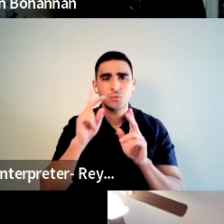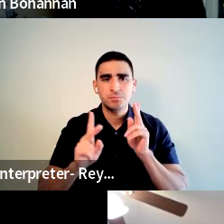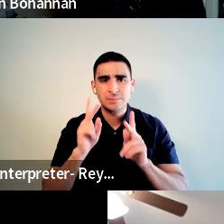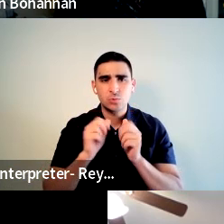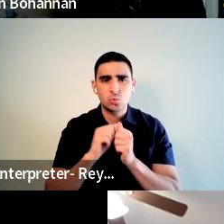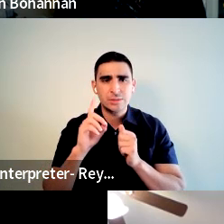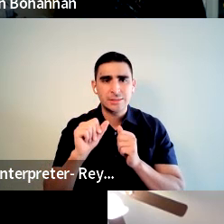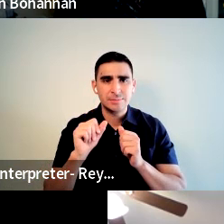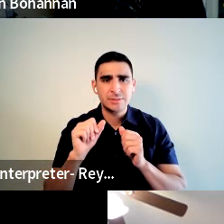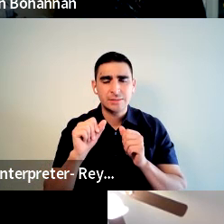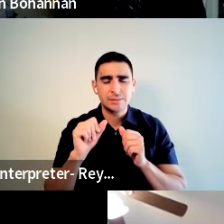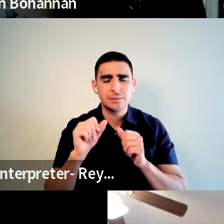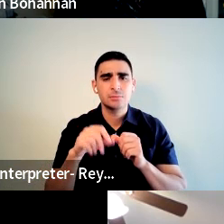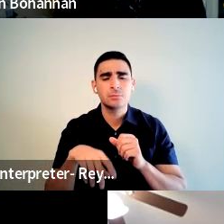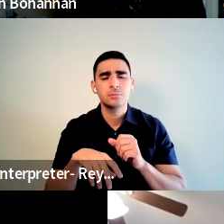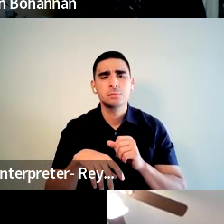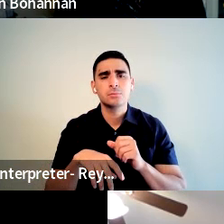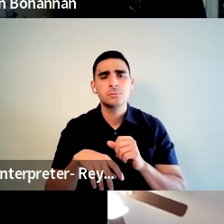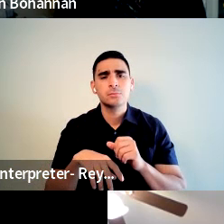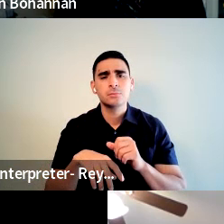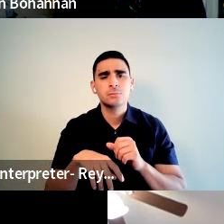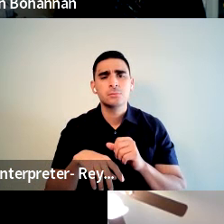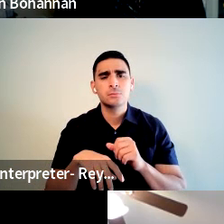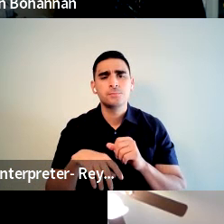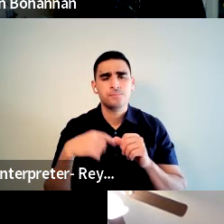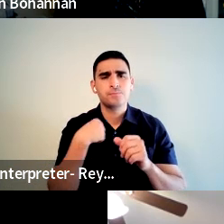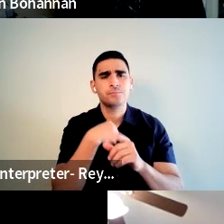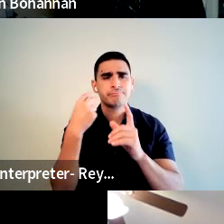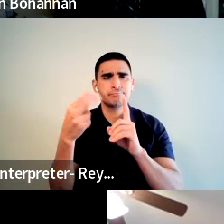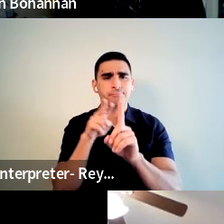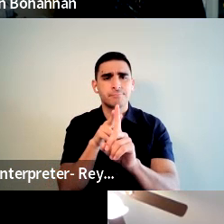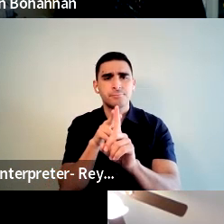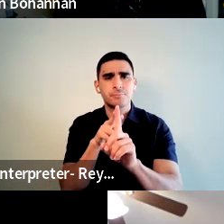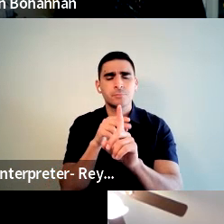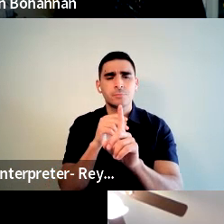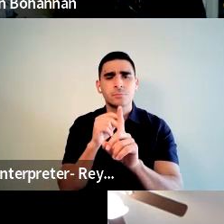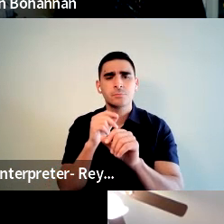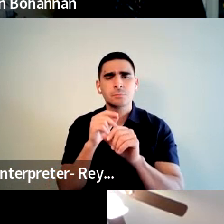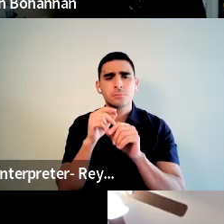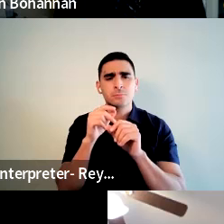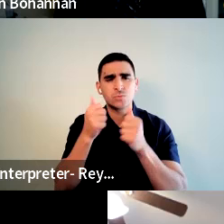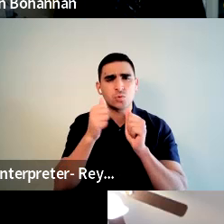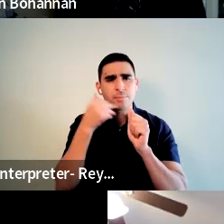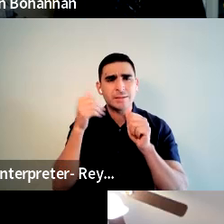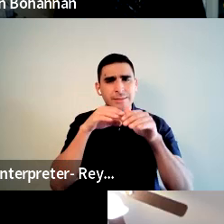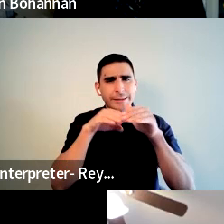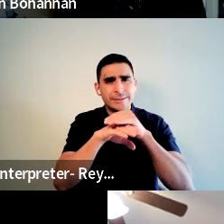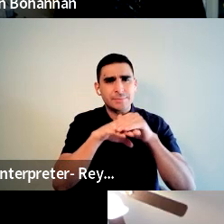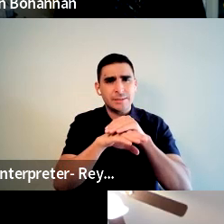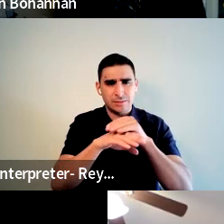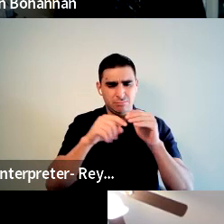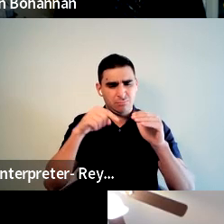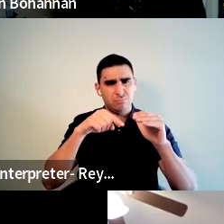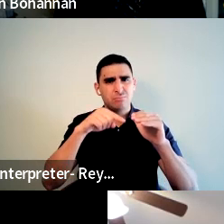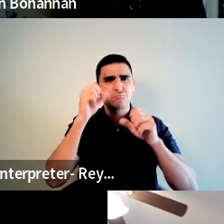with a little bit of where our focus was, it was really to understand what accessibility means and how many